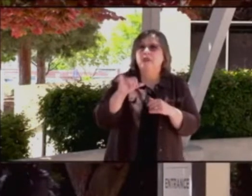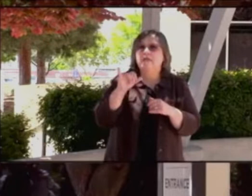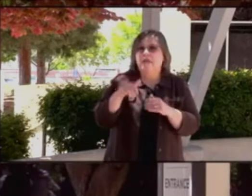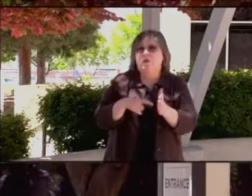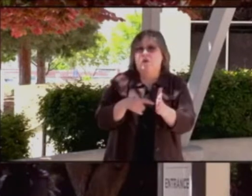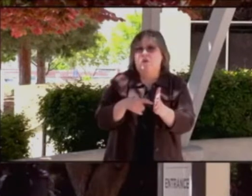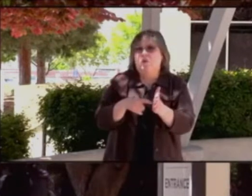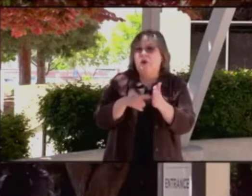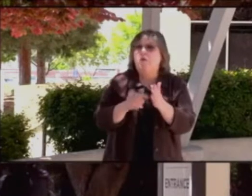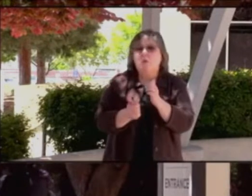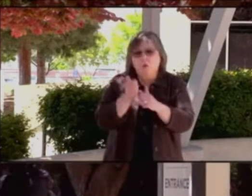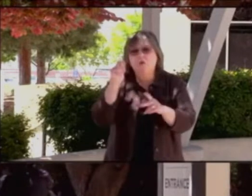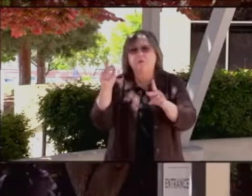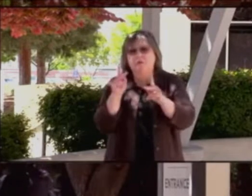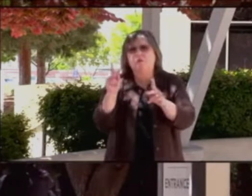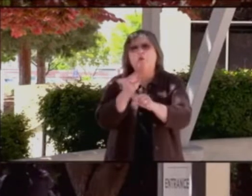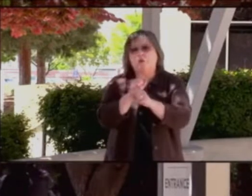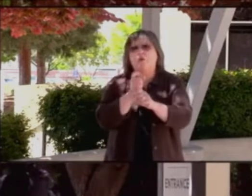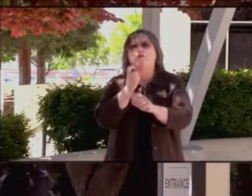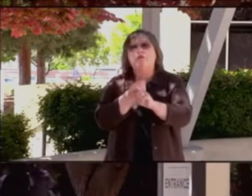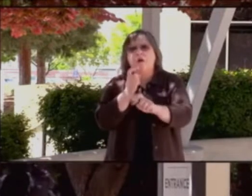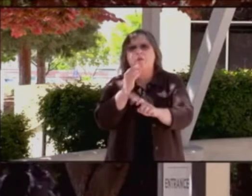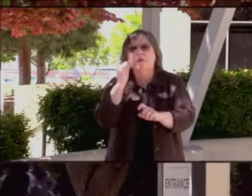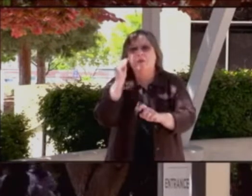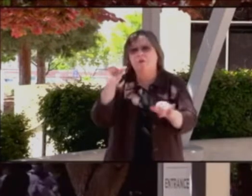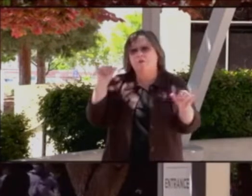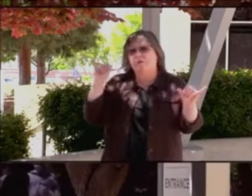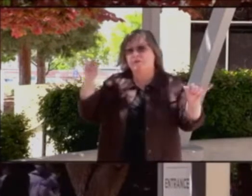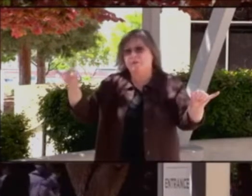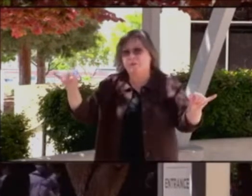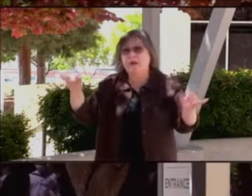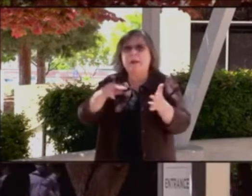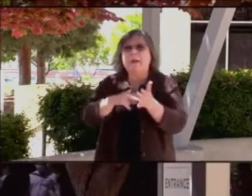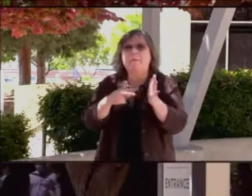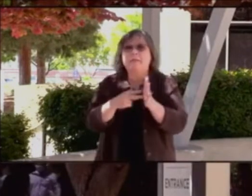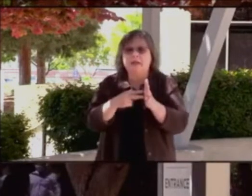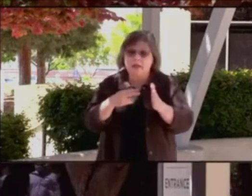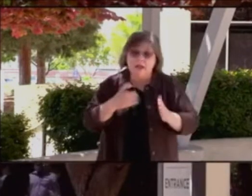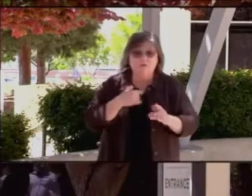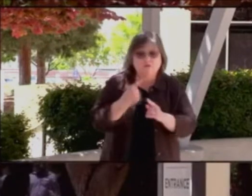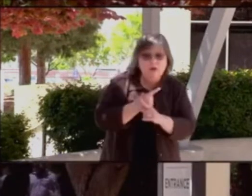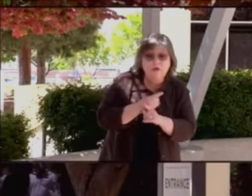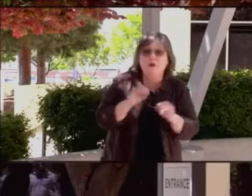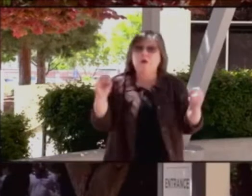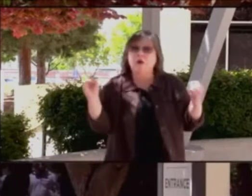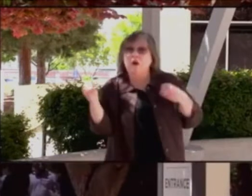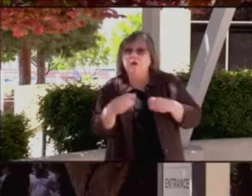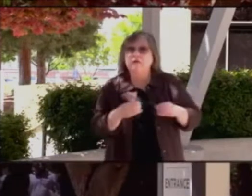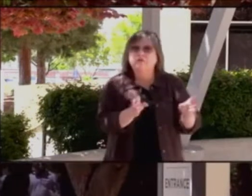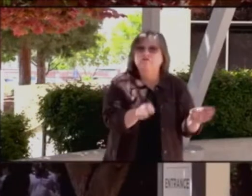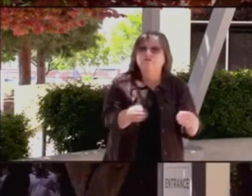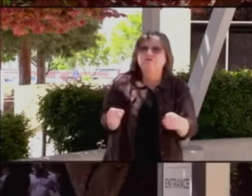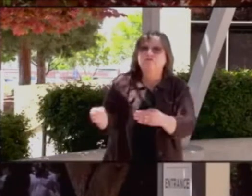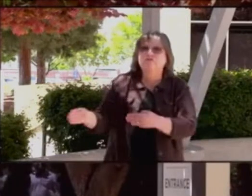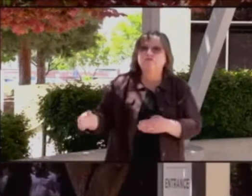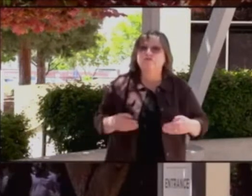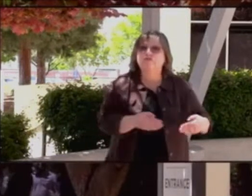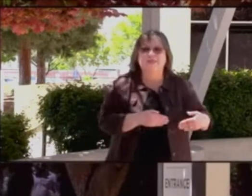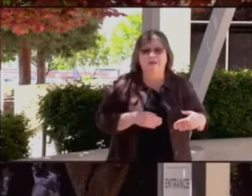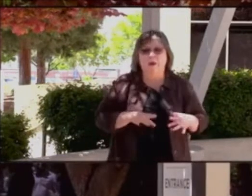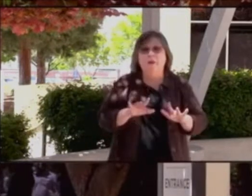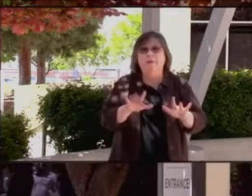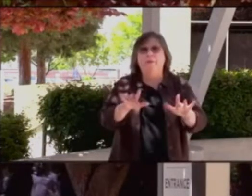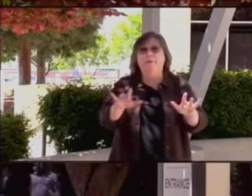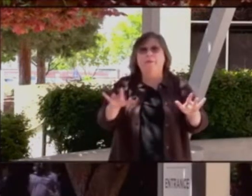That obviously mostly applies in traditional office settings, but that has been a mandate